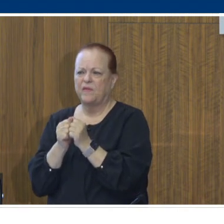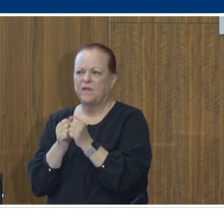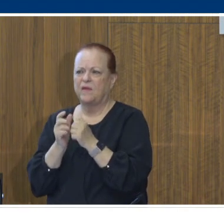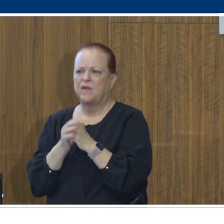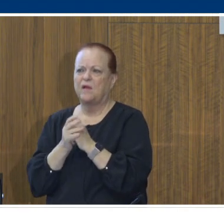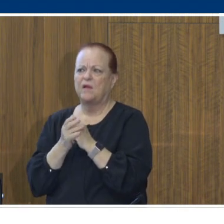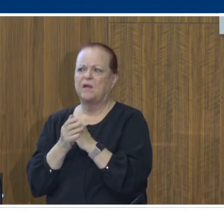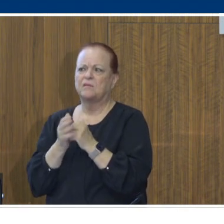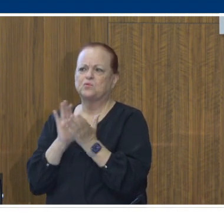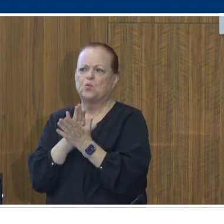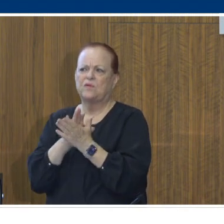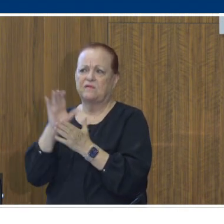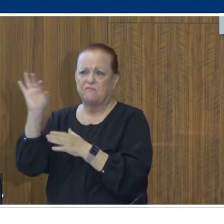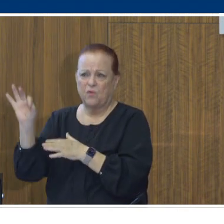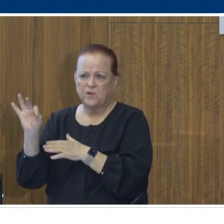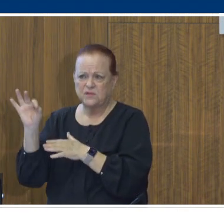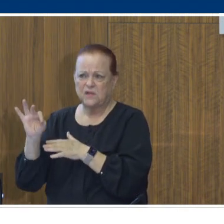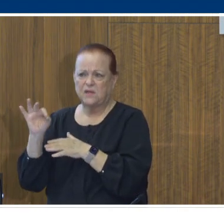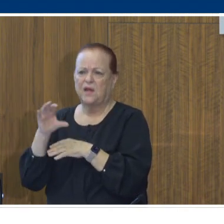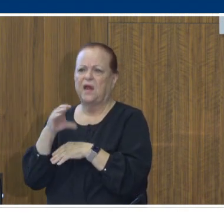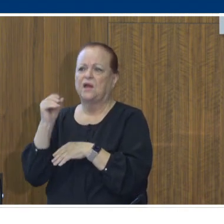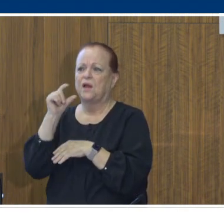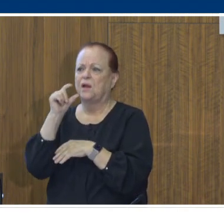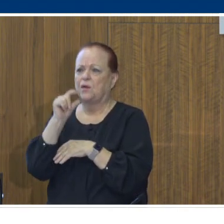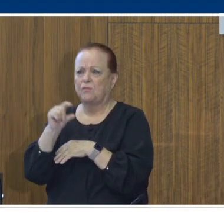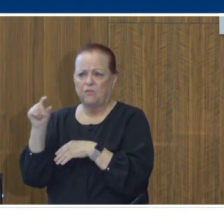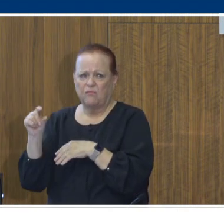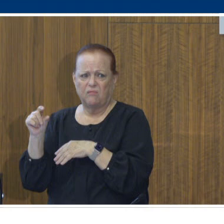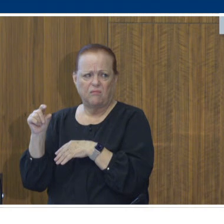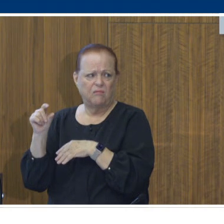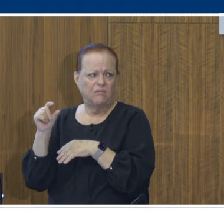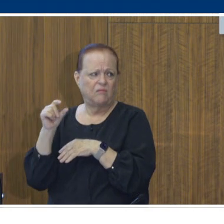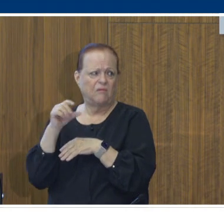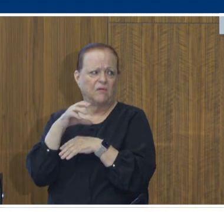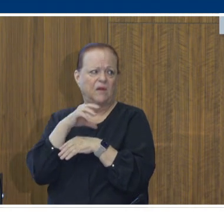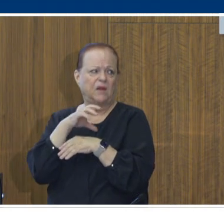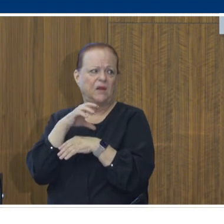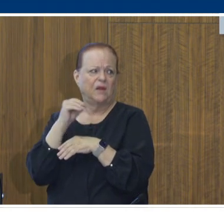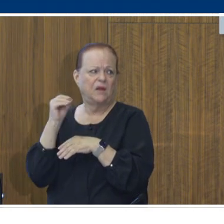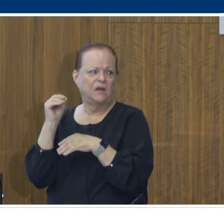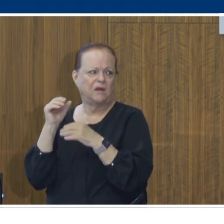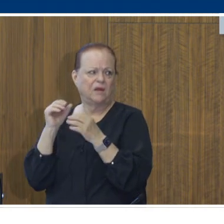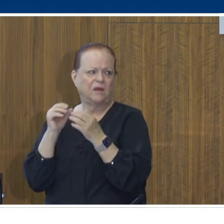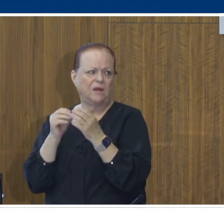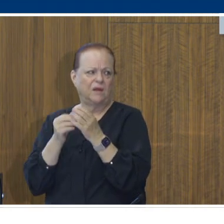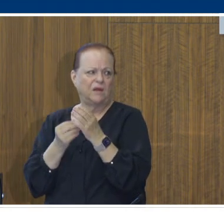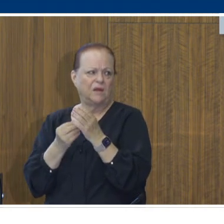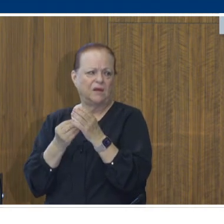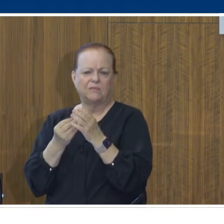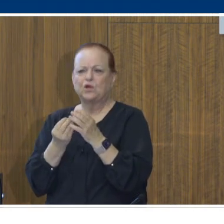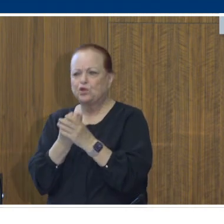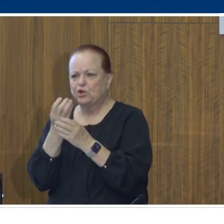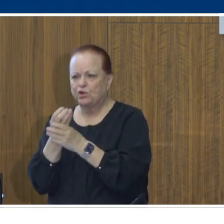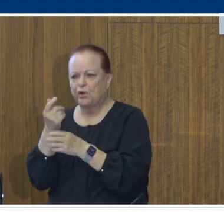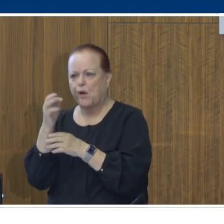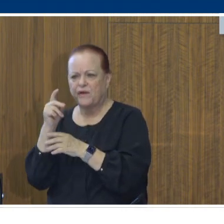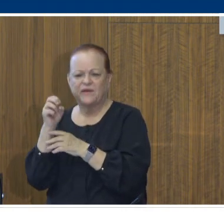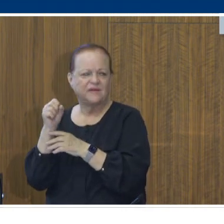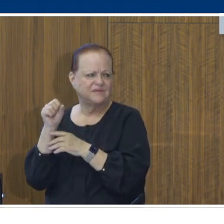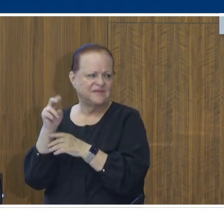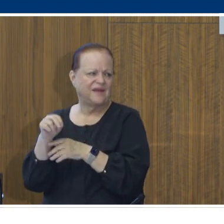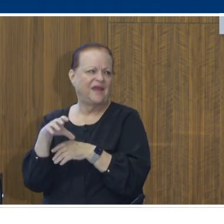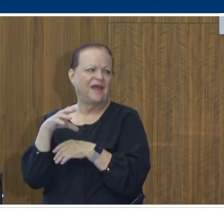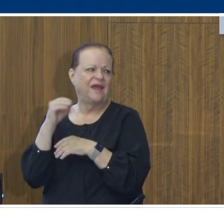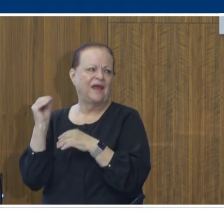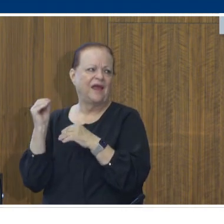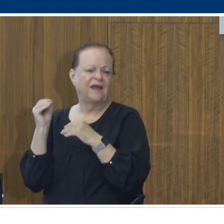K-12 schools. They want to see community gardens, affordable housing, accessible mental health resources, and again, the needs of our